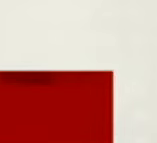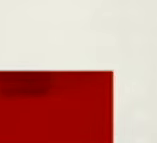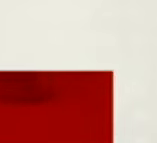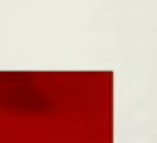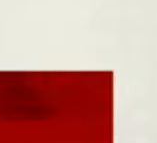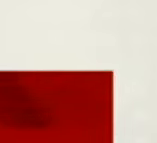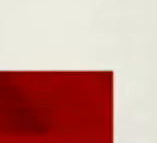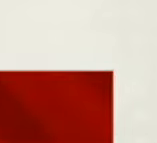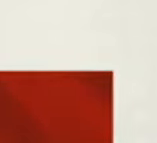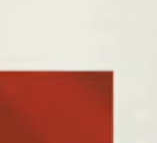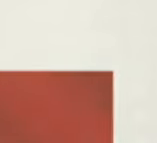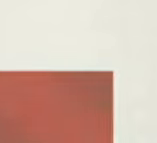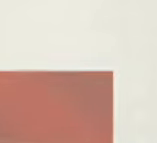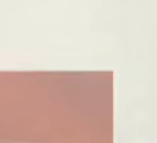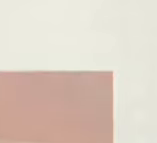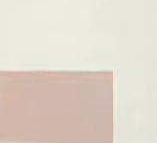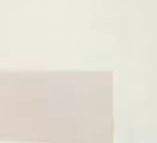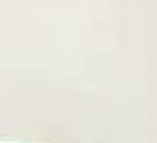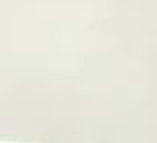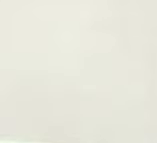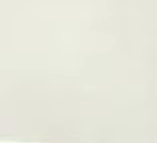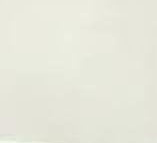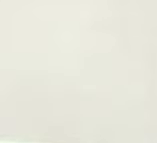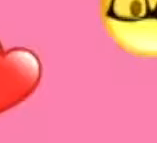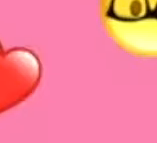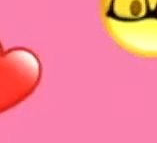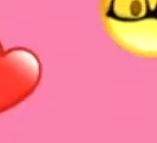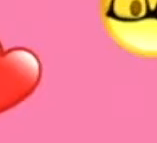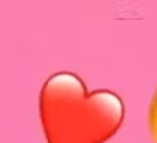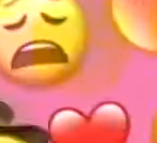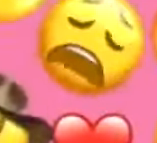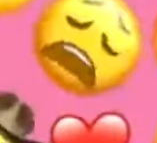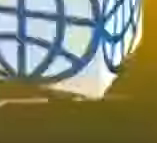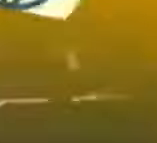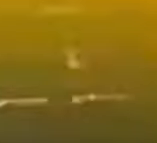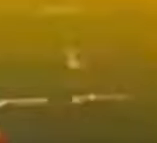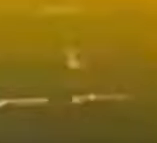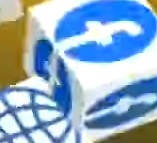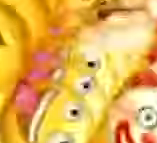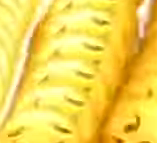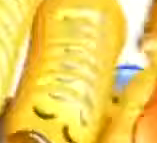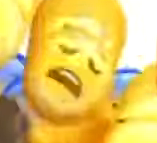Vasha after experiencing the fastest ride. Take a look.